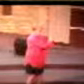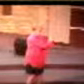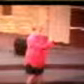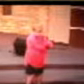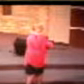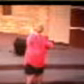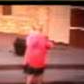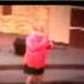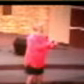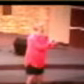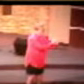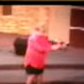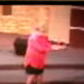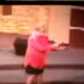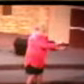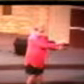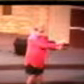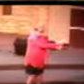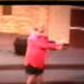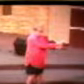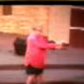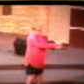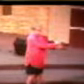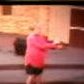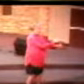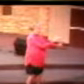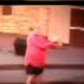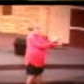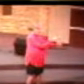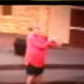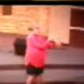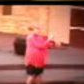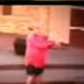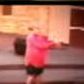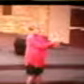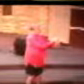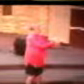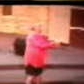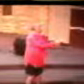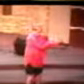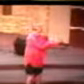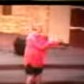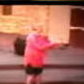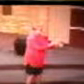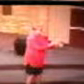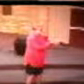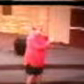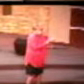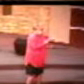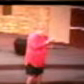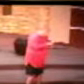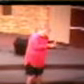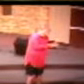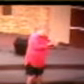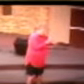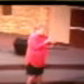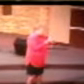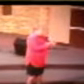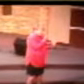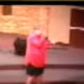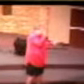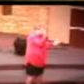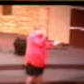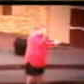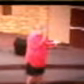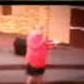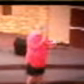He says that to the disciples who, in the afterglow of his resurrection, are just trying to put the pieces together and figure out what's next. He says,